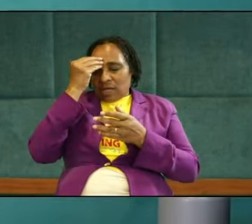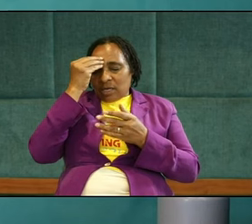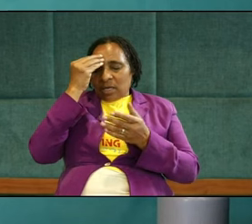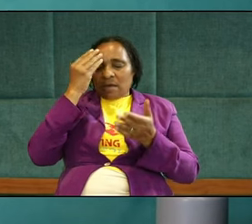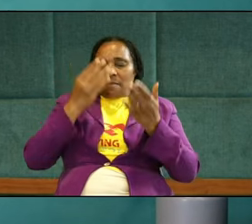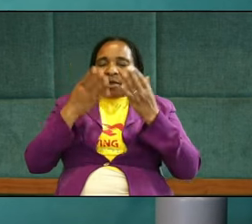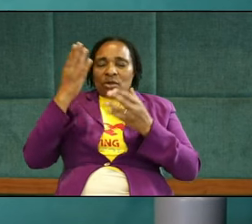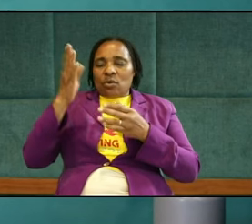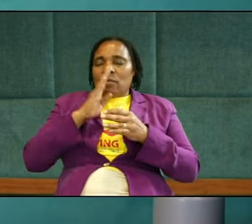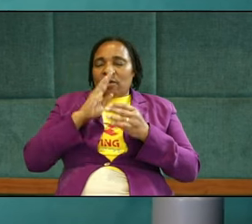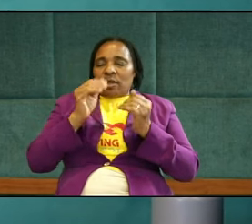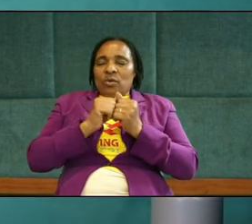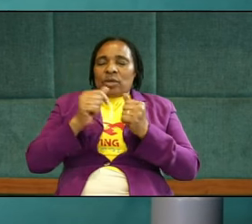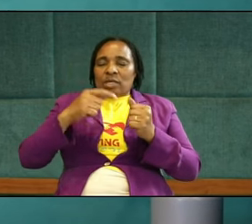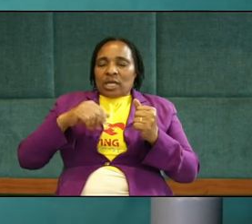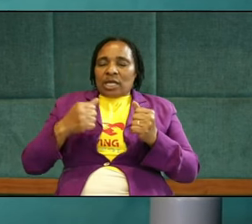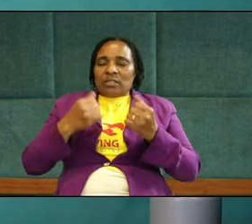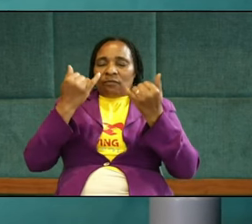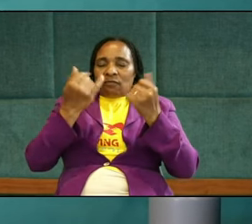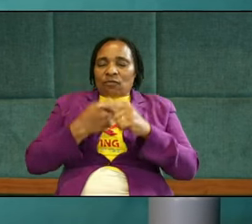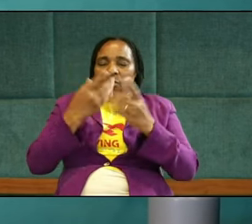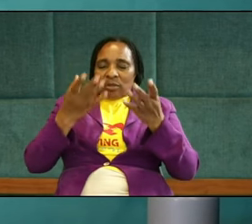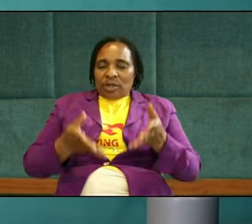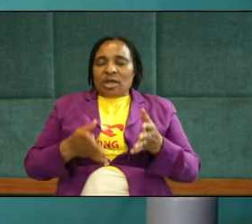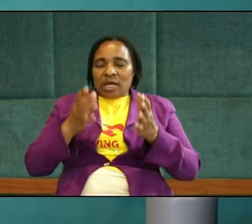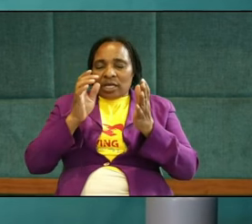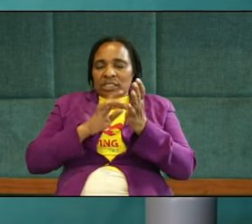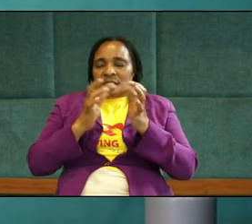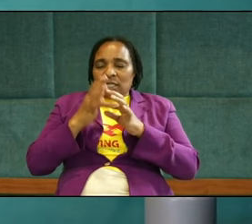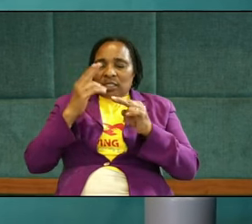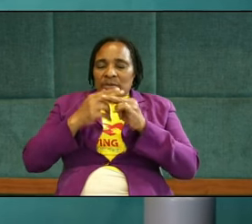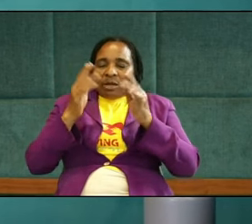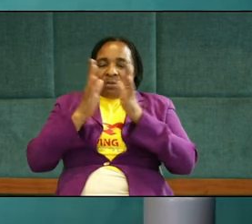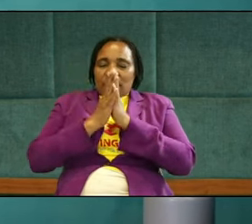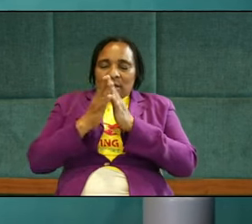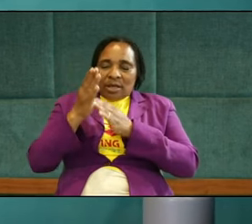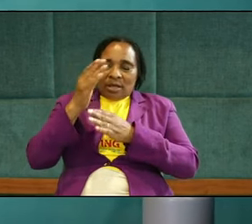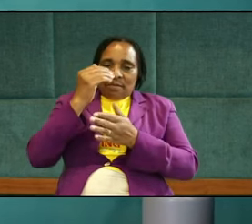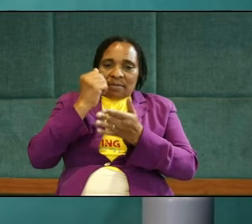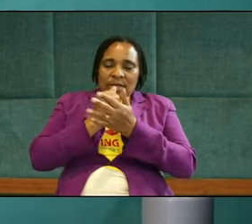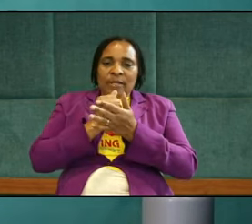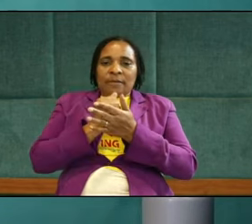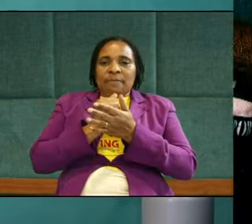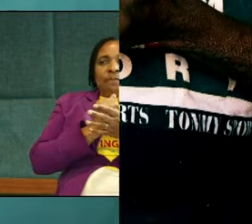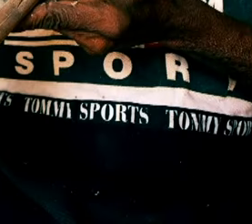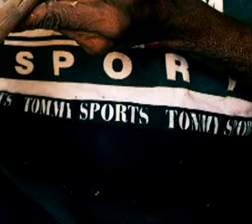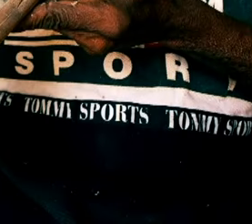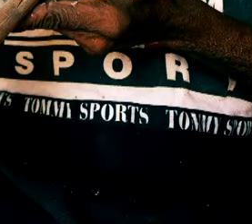may you be with us from here onwards. It is in Jesus' name I pray. Amen. Amen.